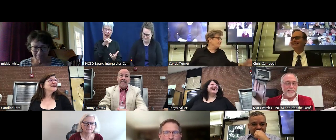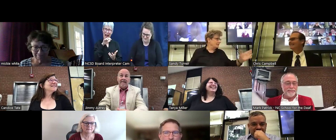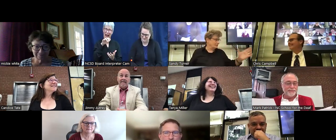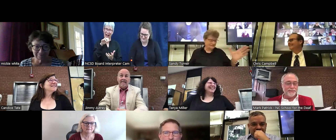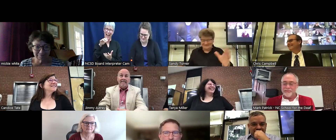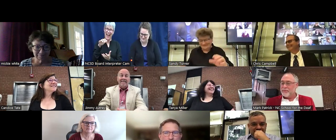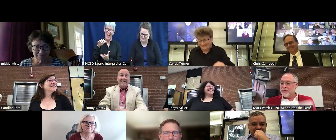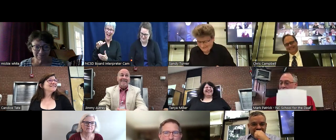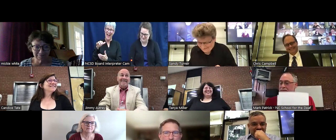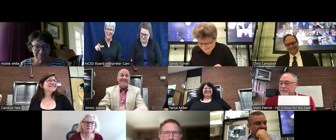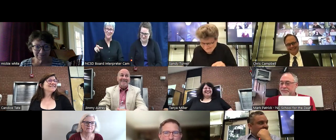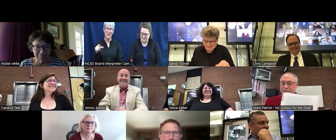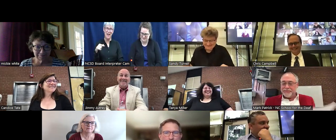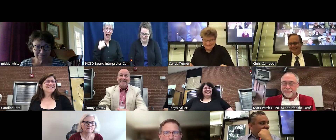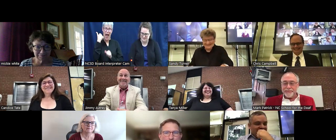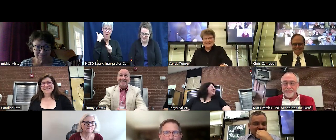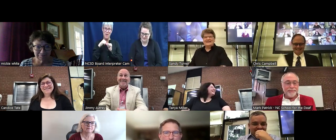getting better.